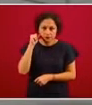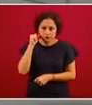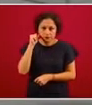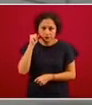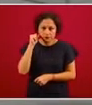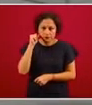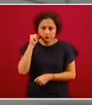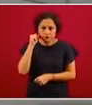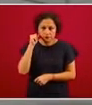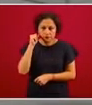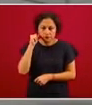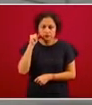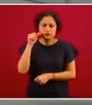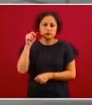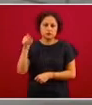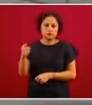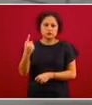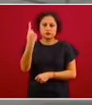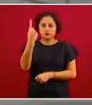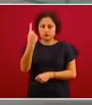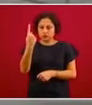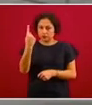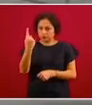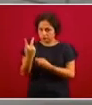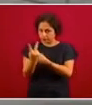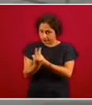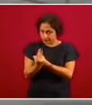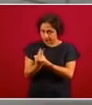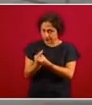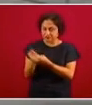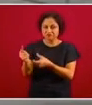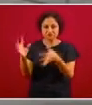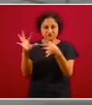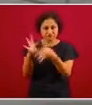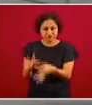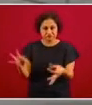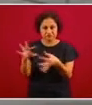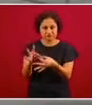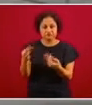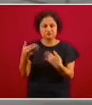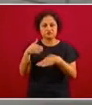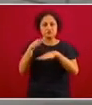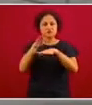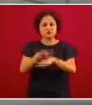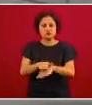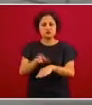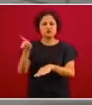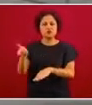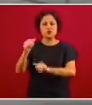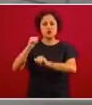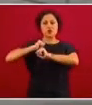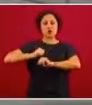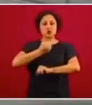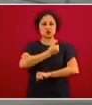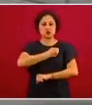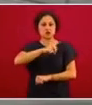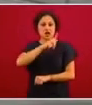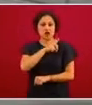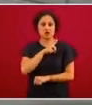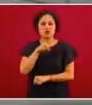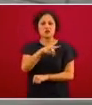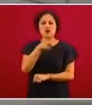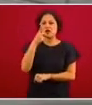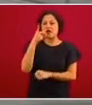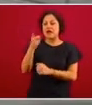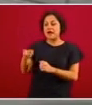very unfortunate event in a news program in which we saw a TV host, a